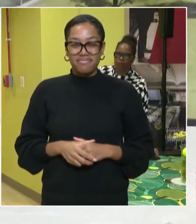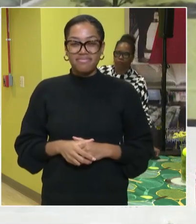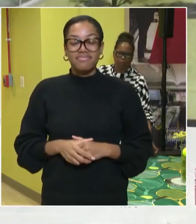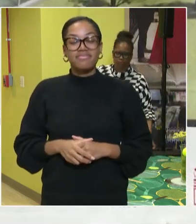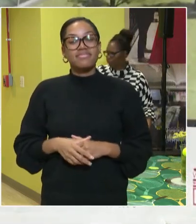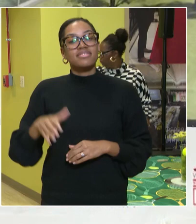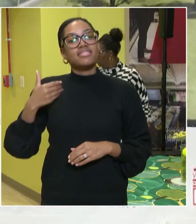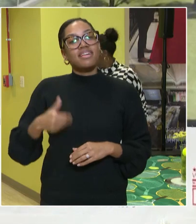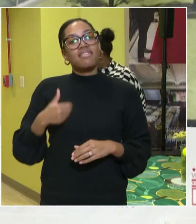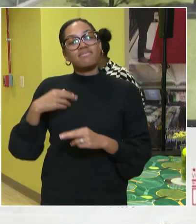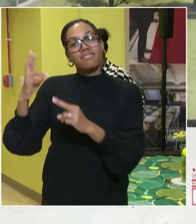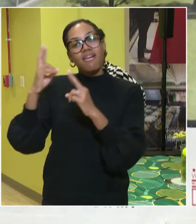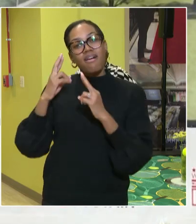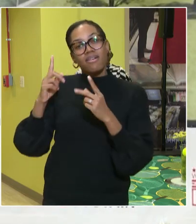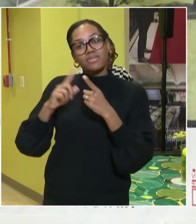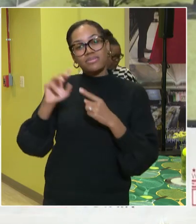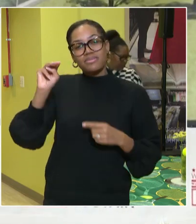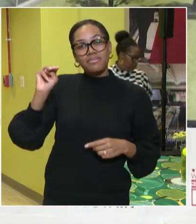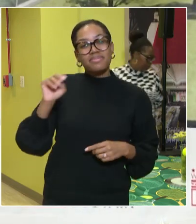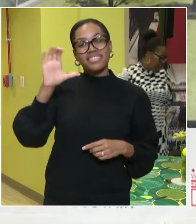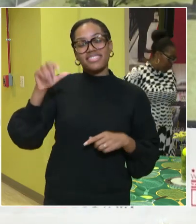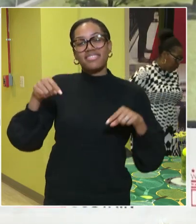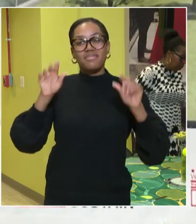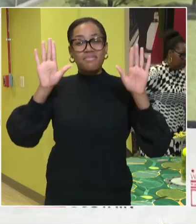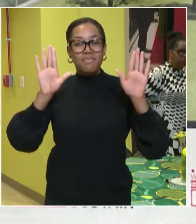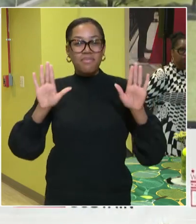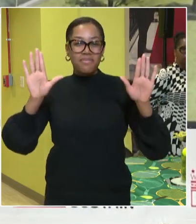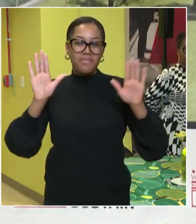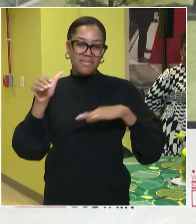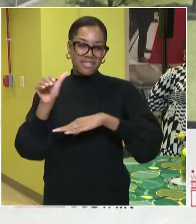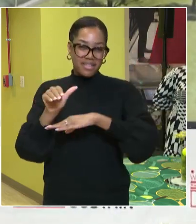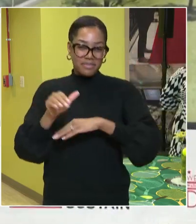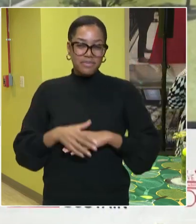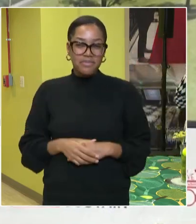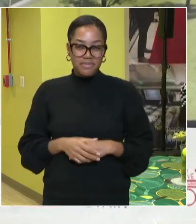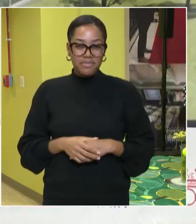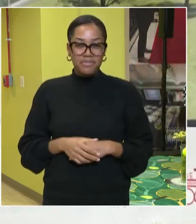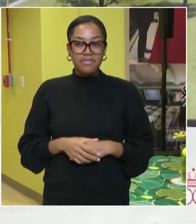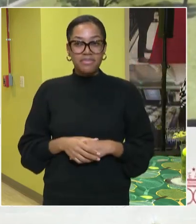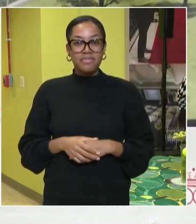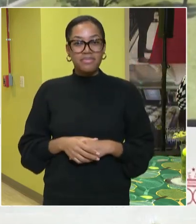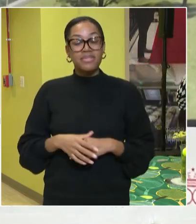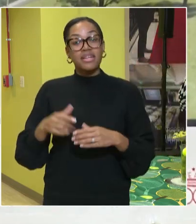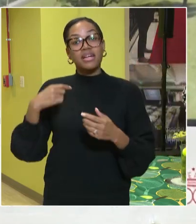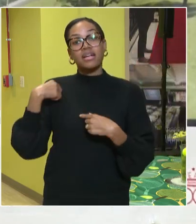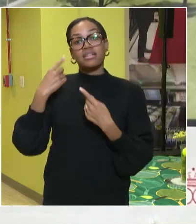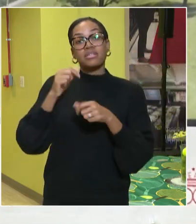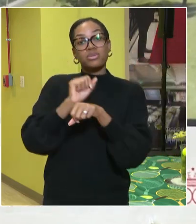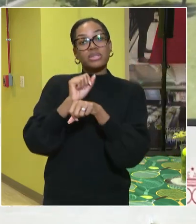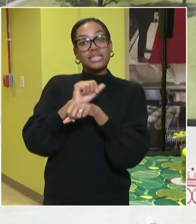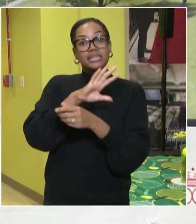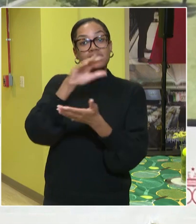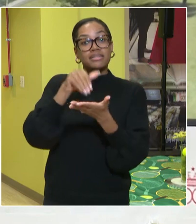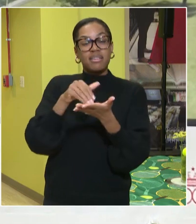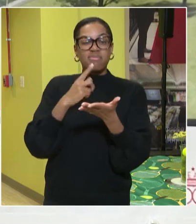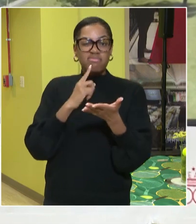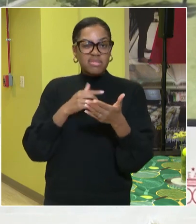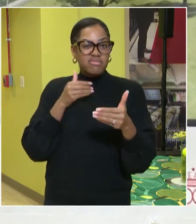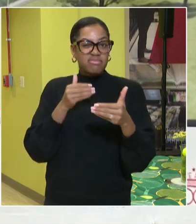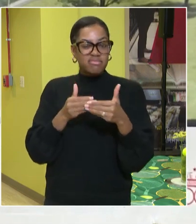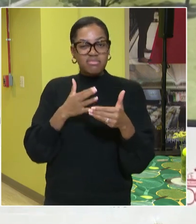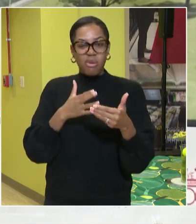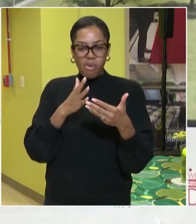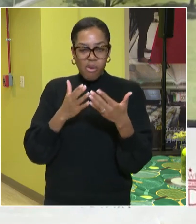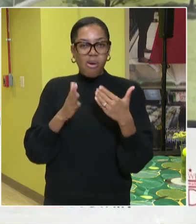And I have the pleasure of emceeing this wonderful, wonderful night. I have been a scholar at the center for almost all of my life, and